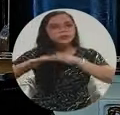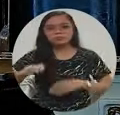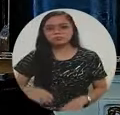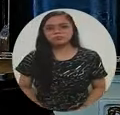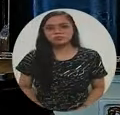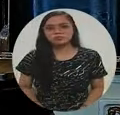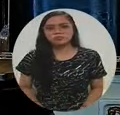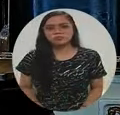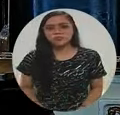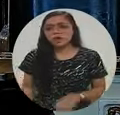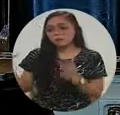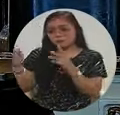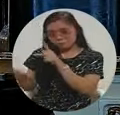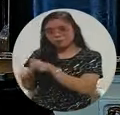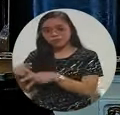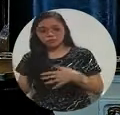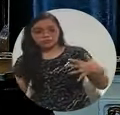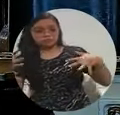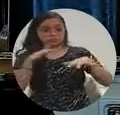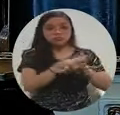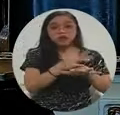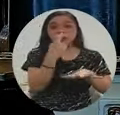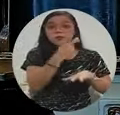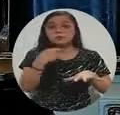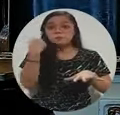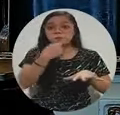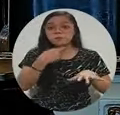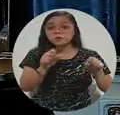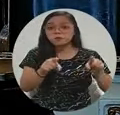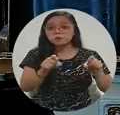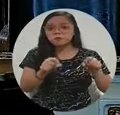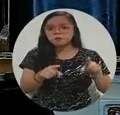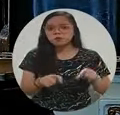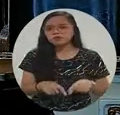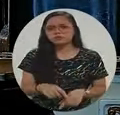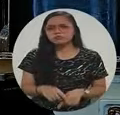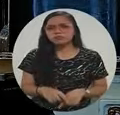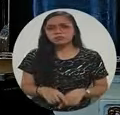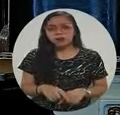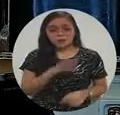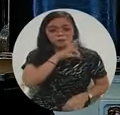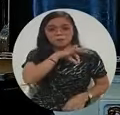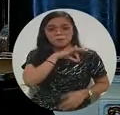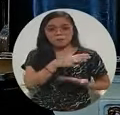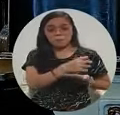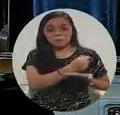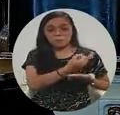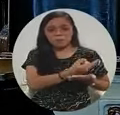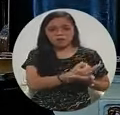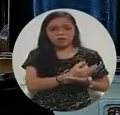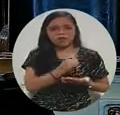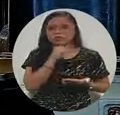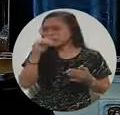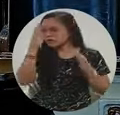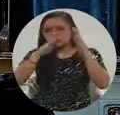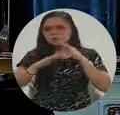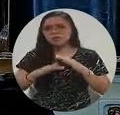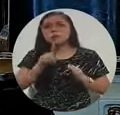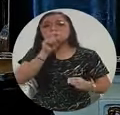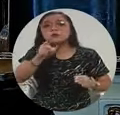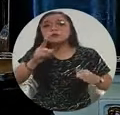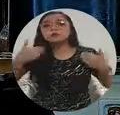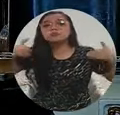problem. Customers in restaurant is not a problem. Sales and money, it is the